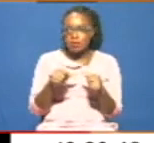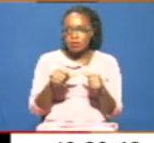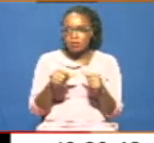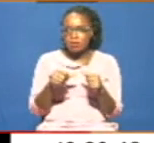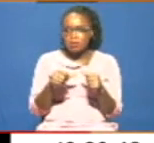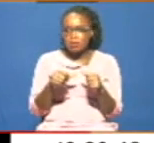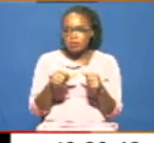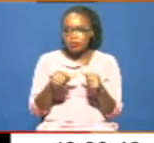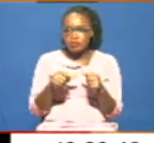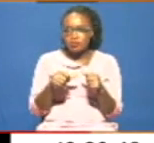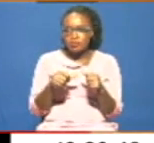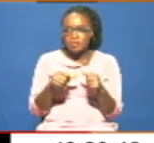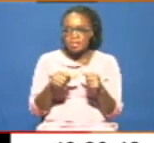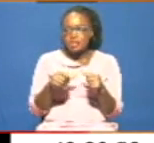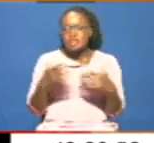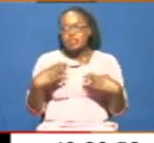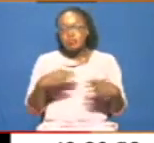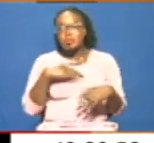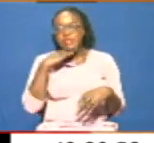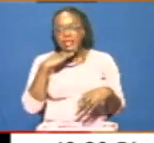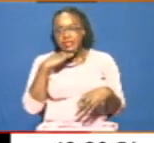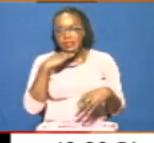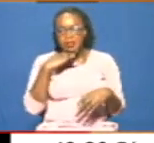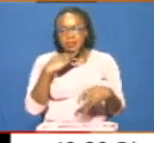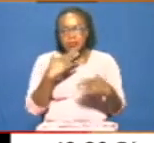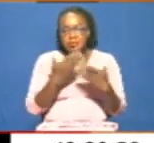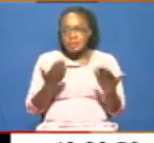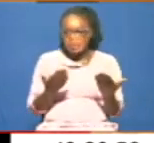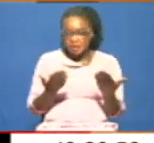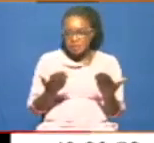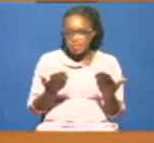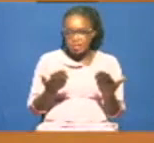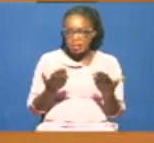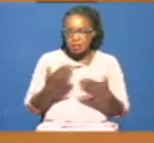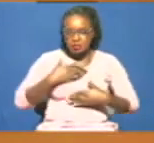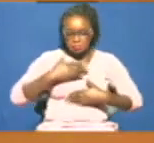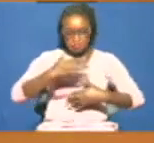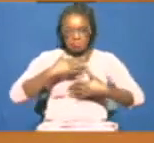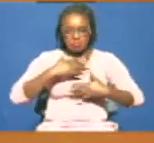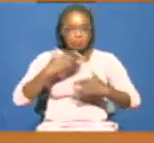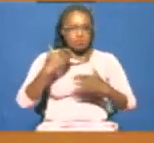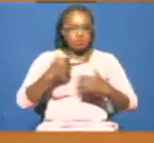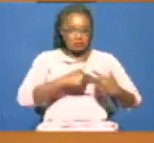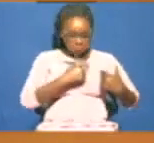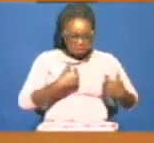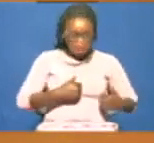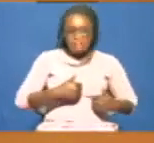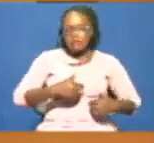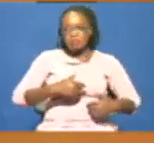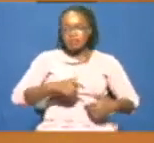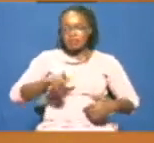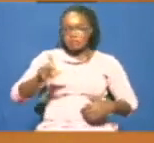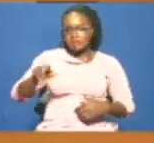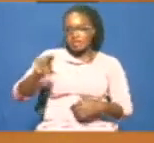deaths that are caused by indoor air pollution. We are talking about respiratory diseases that are attendant to